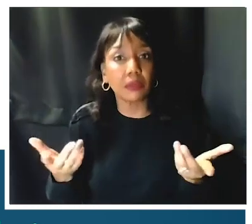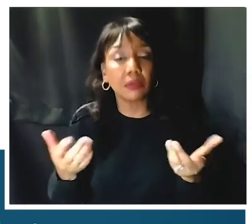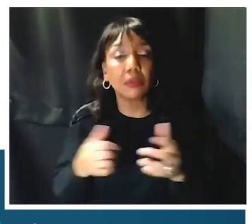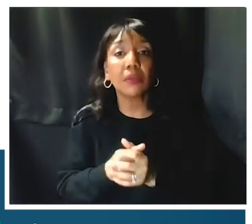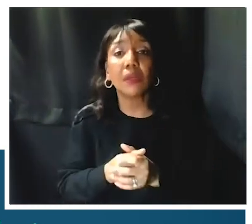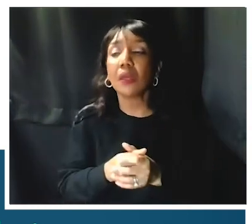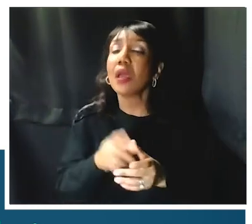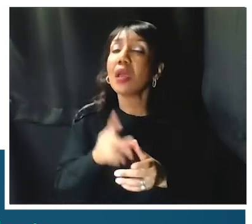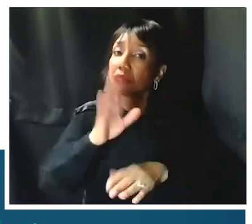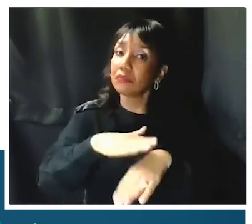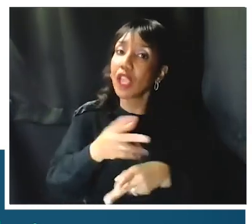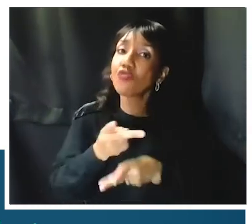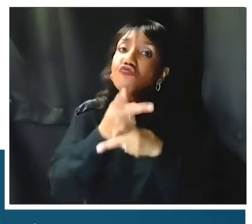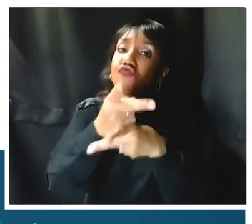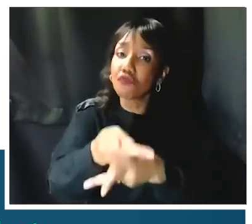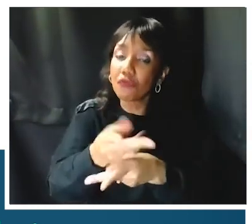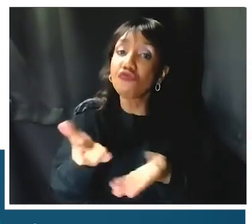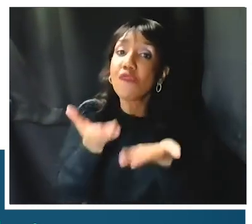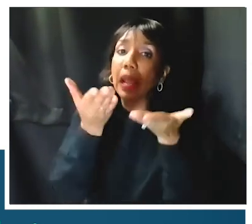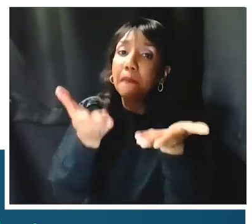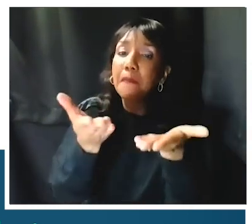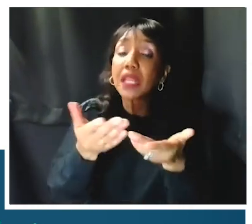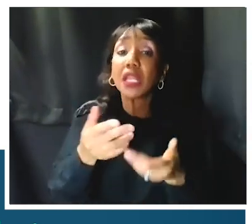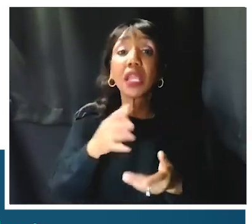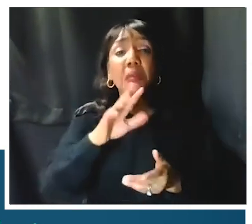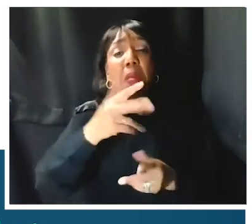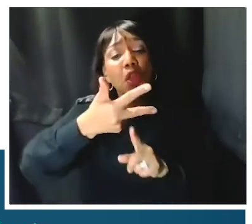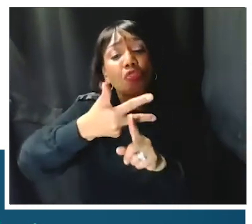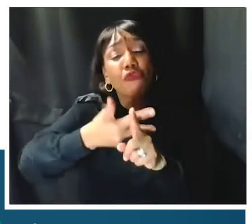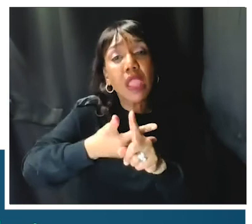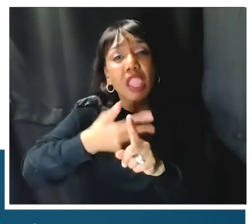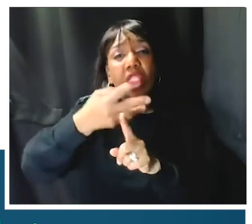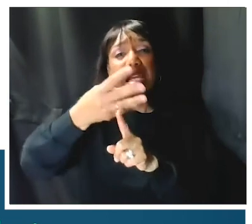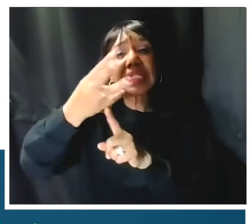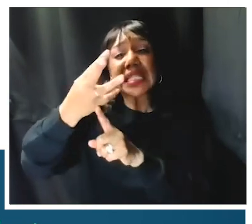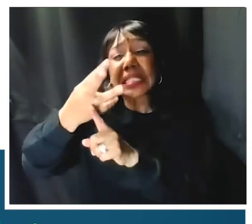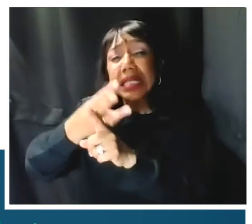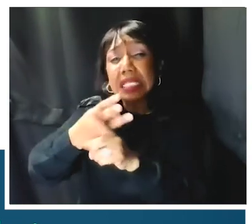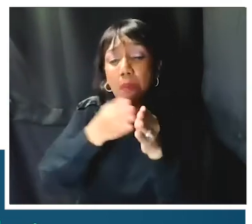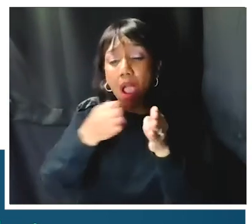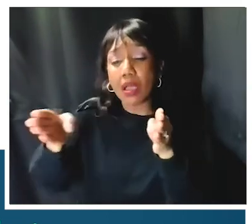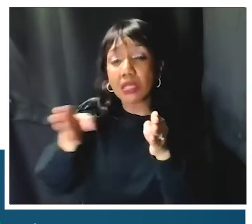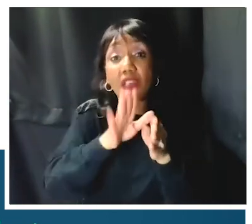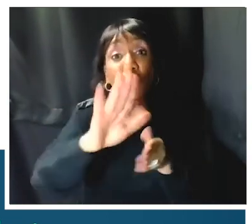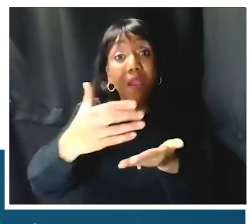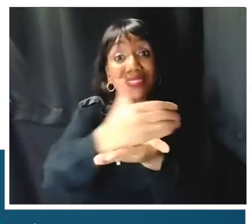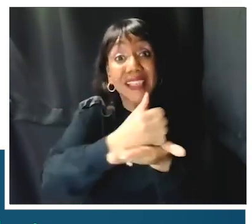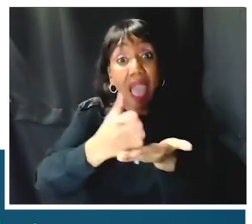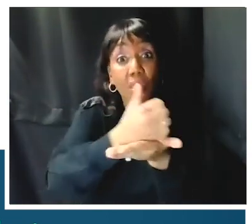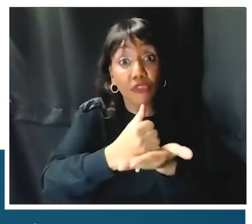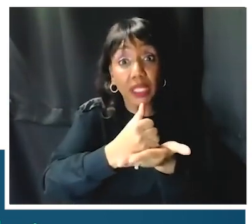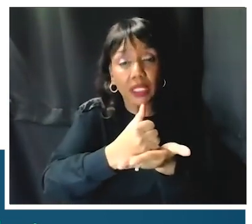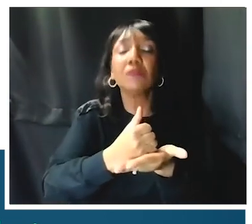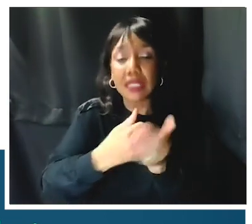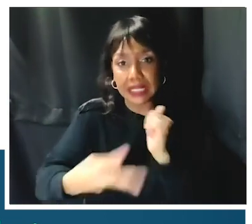way. It is recommended that you have at least 3 to 6 months of income saved in a bank in case of an